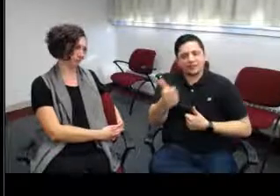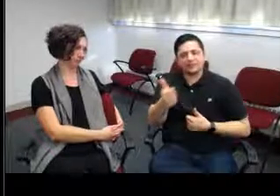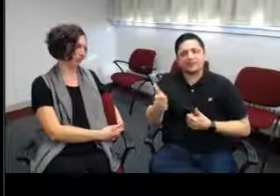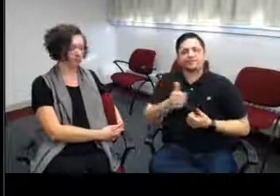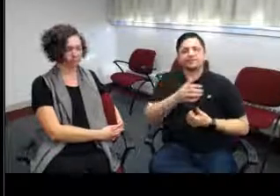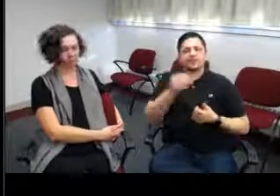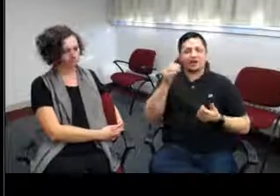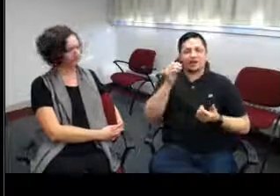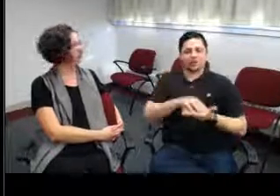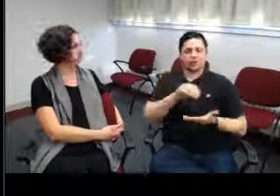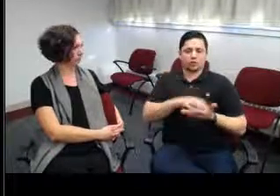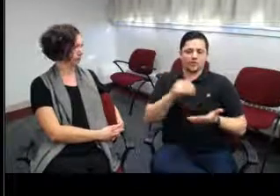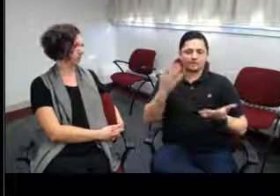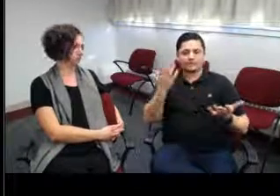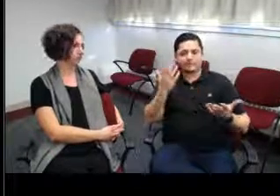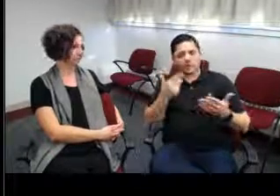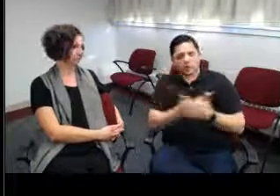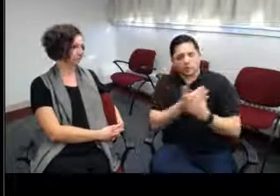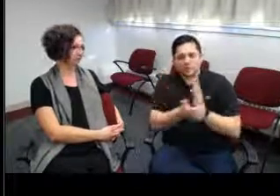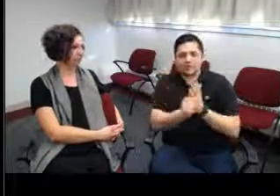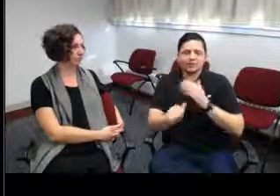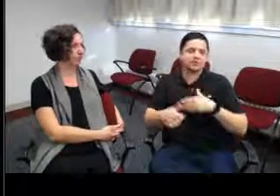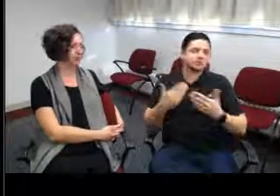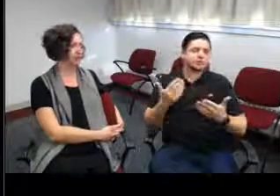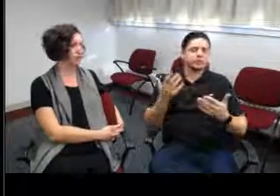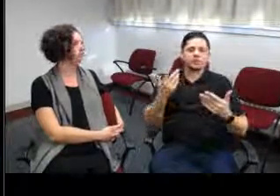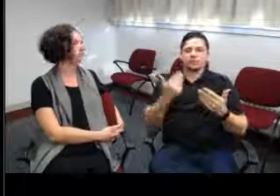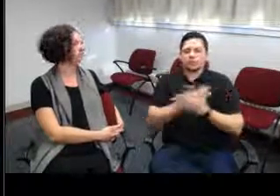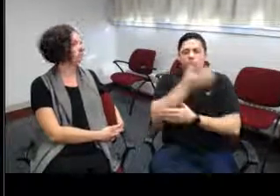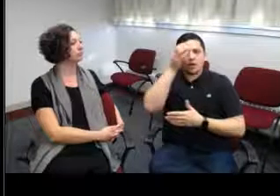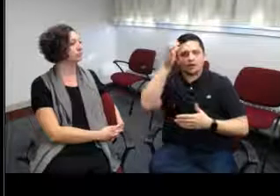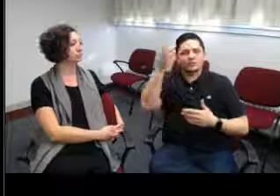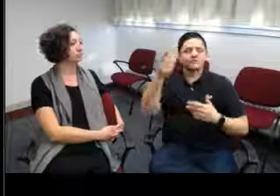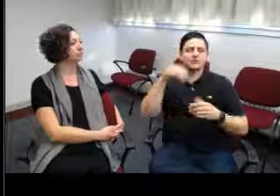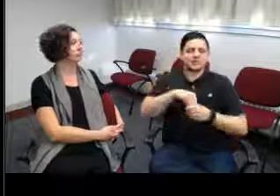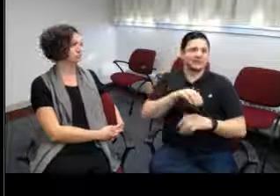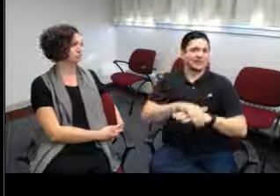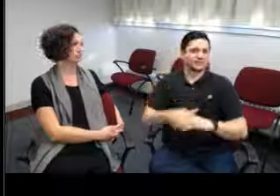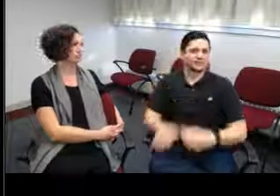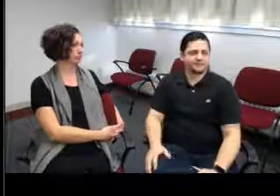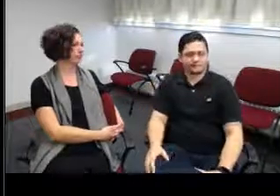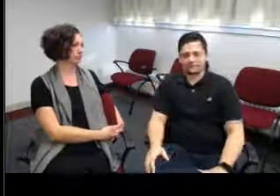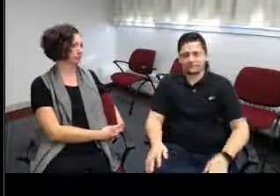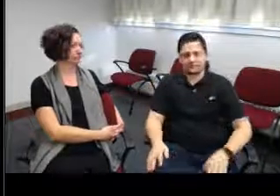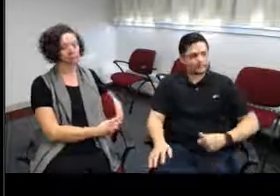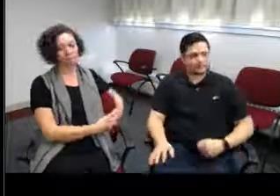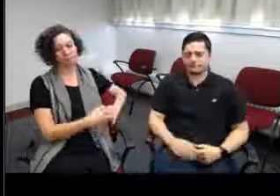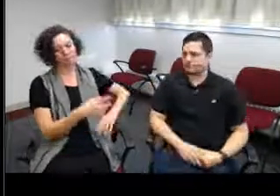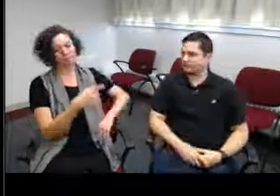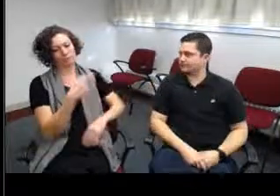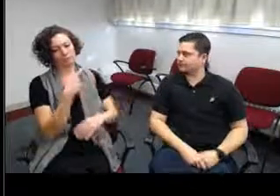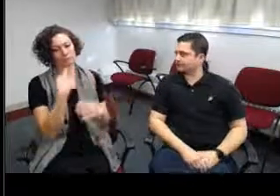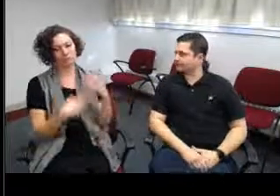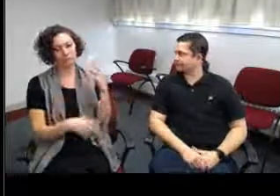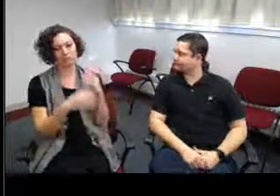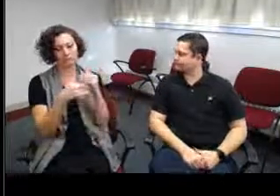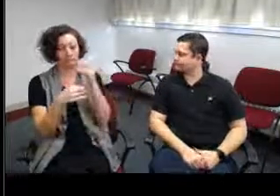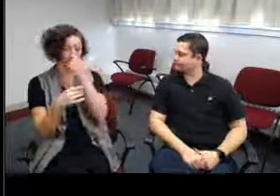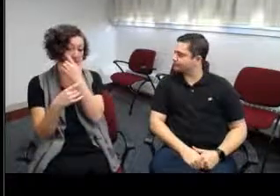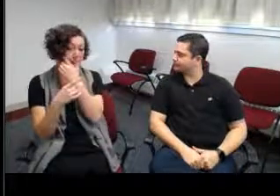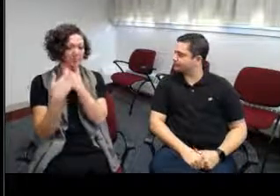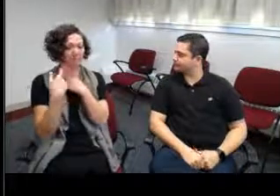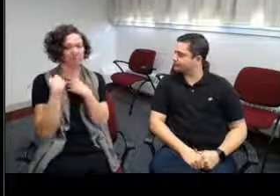in English, able to write and express themselves in English, able to read English and understand it conceptually and apply it